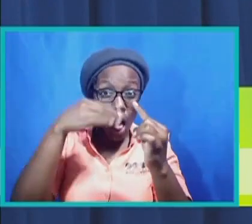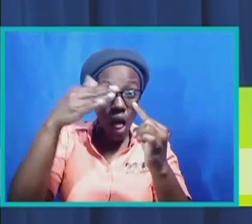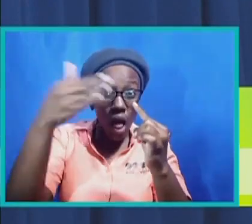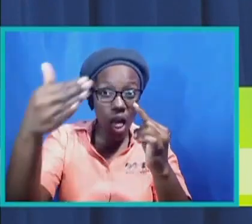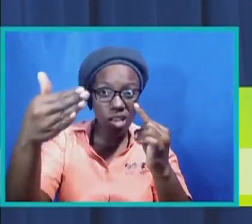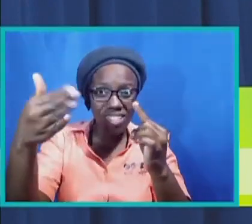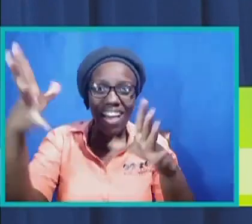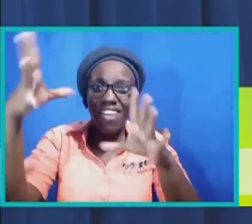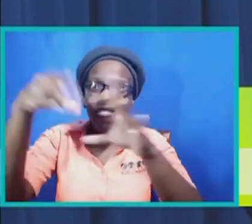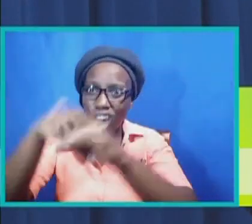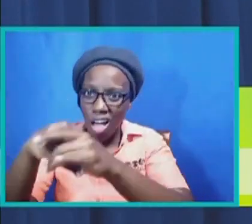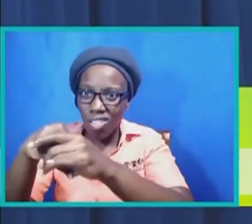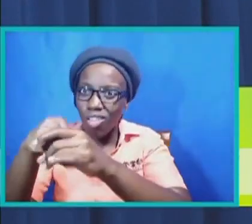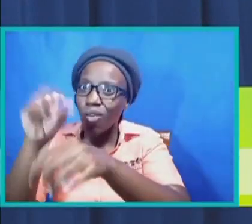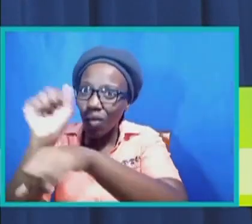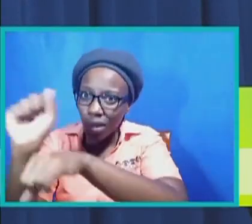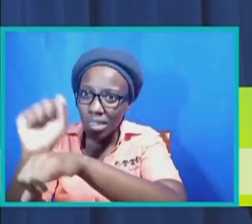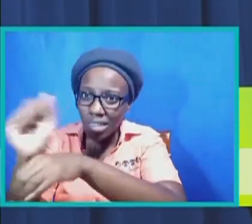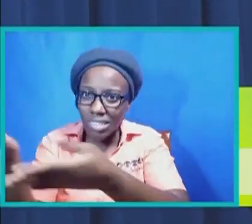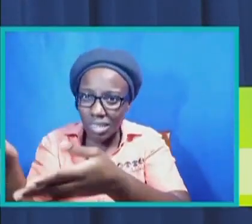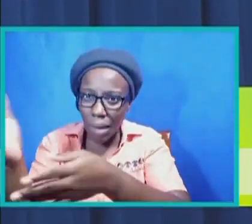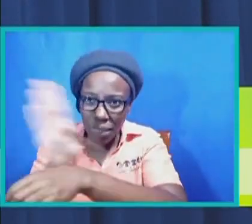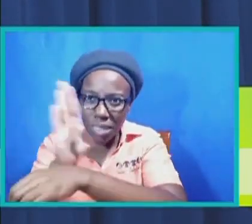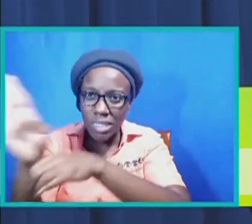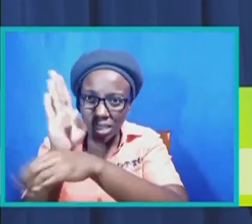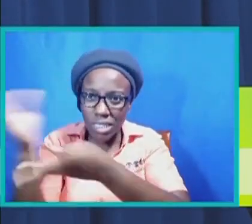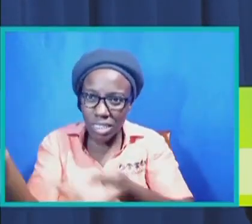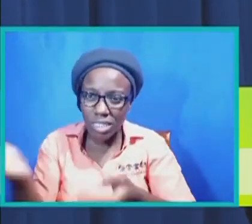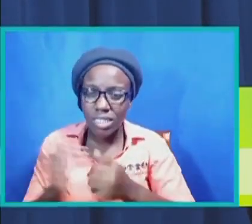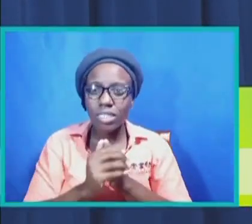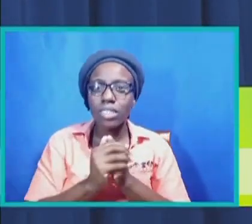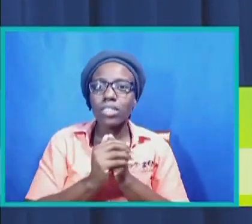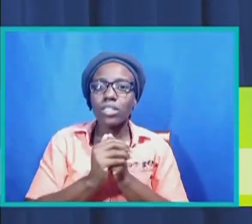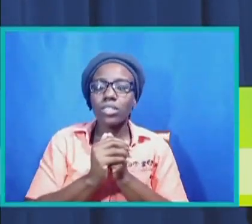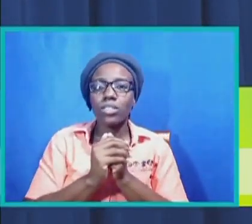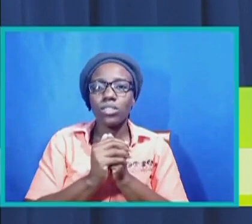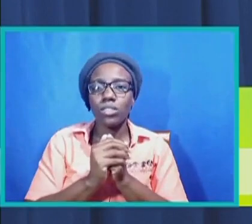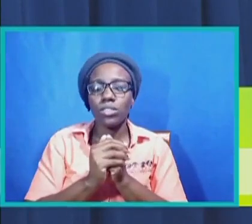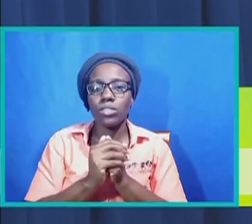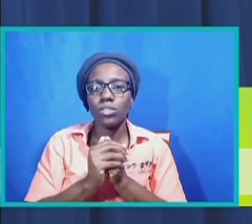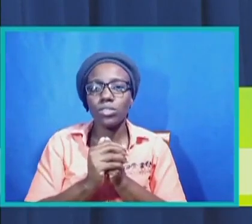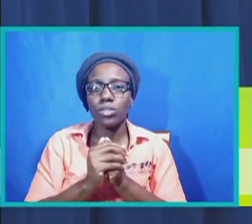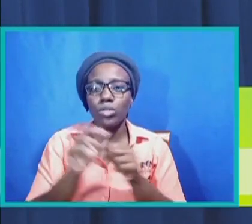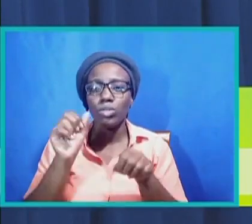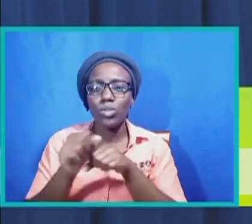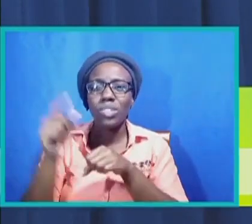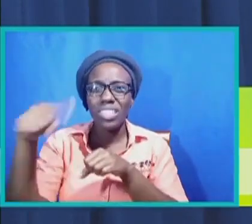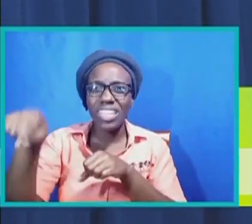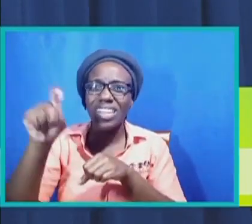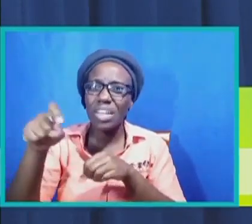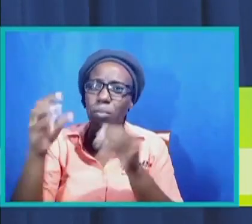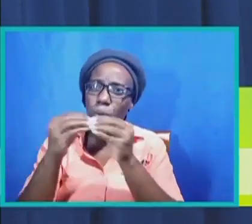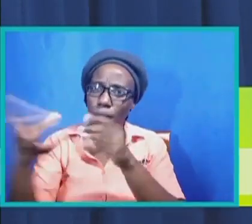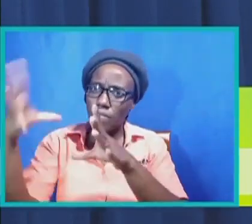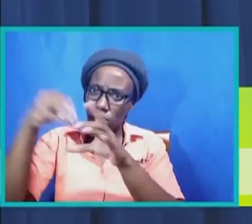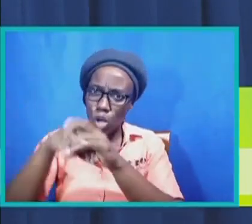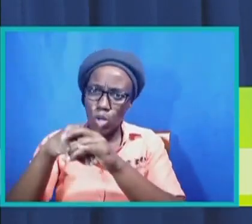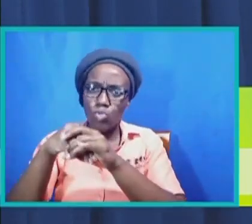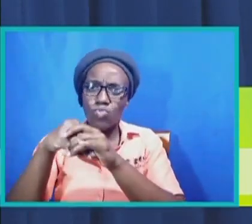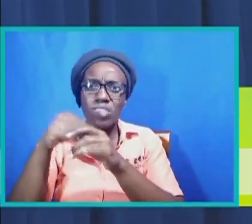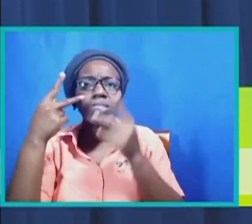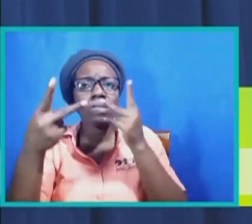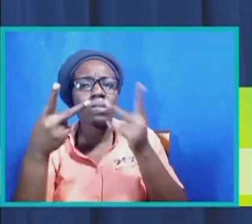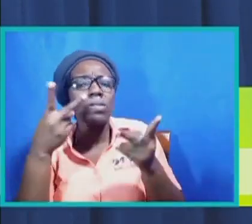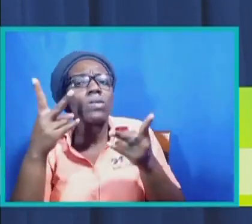identifying that worker, that individual who they would like to engage, what are the skills and competencies. So really getting